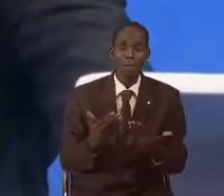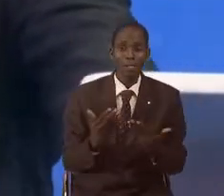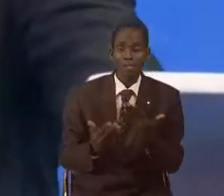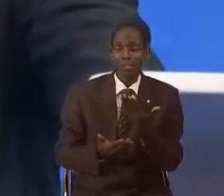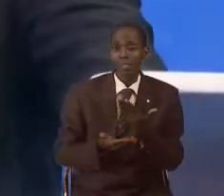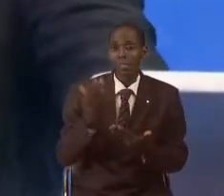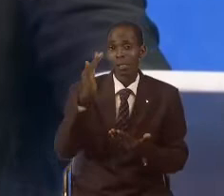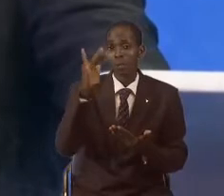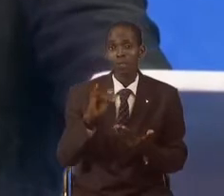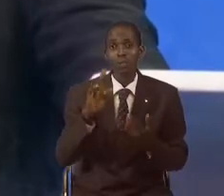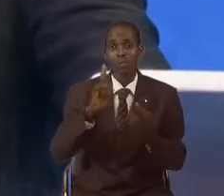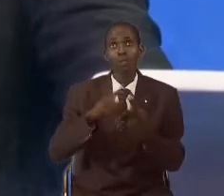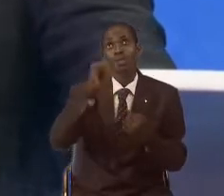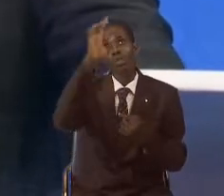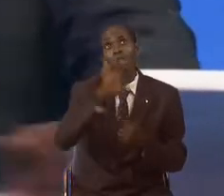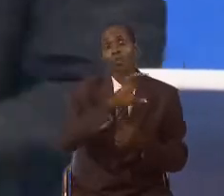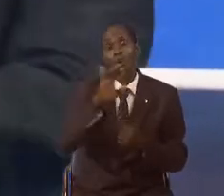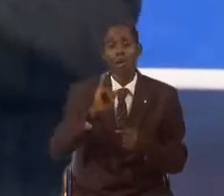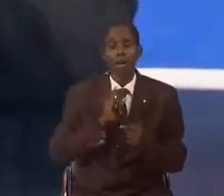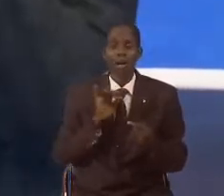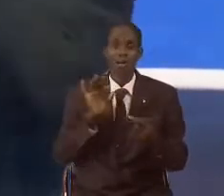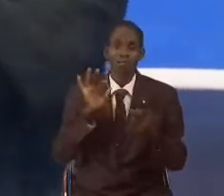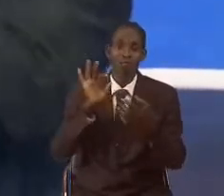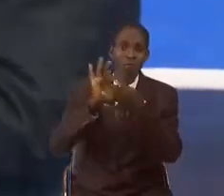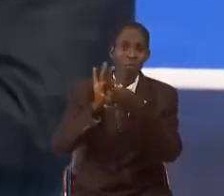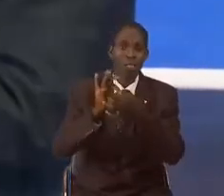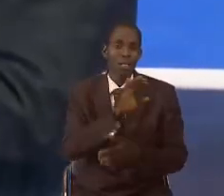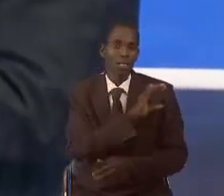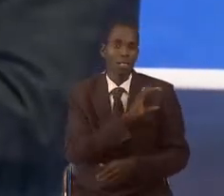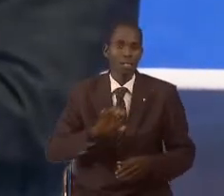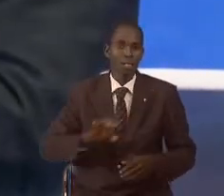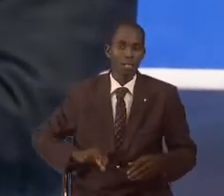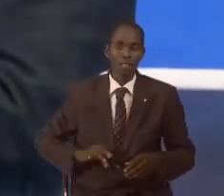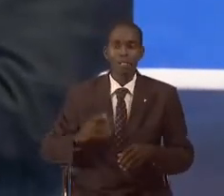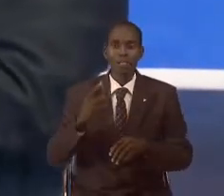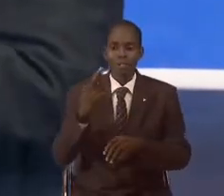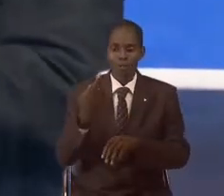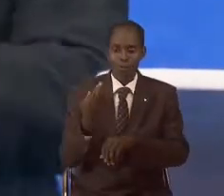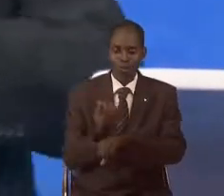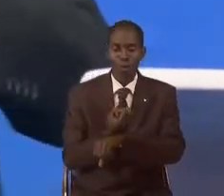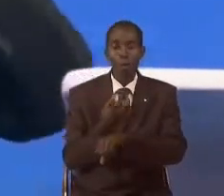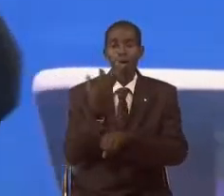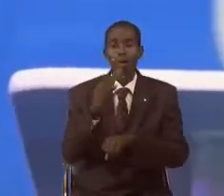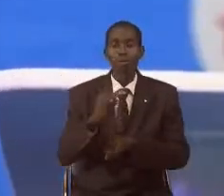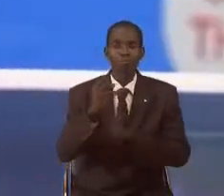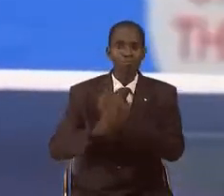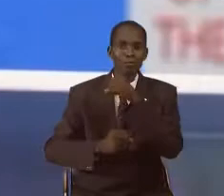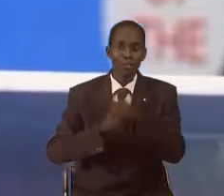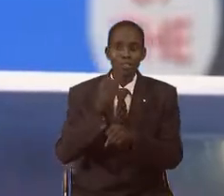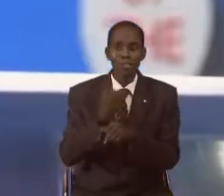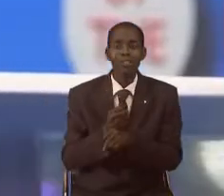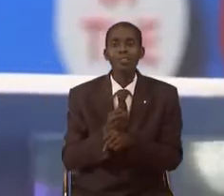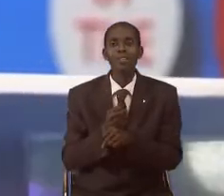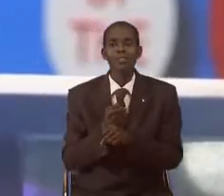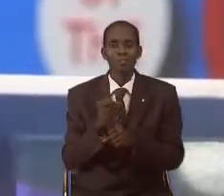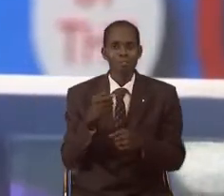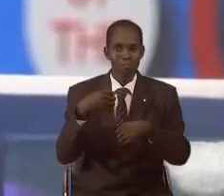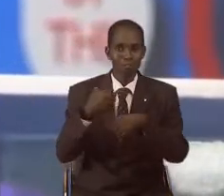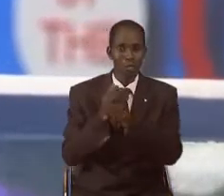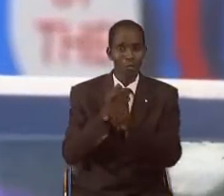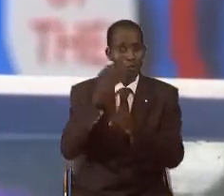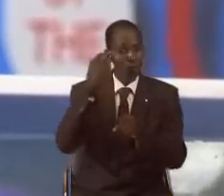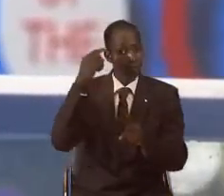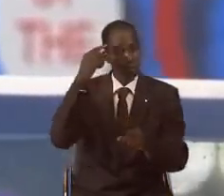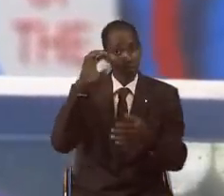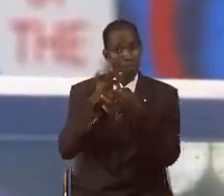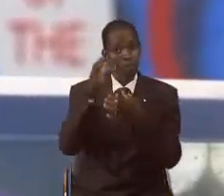nothing in my hand I bring, simply to the cross I cleave. Christ, rock of